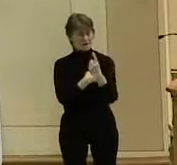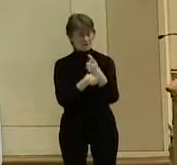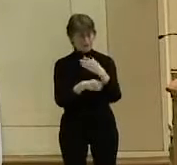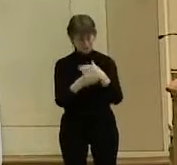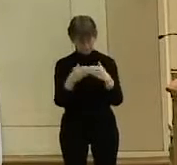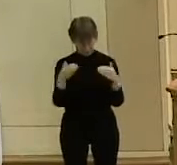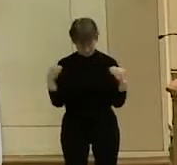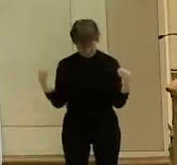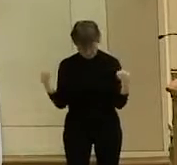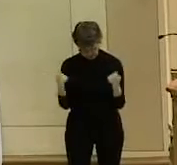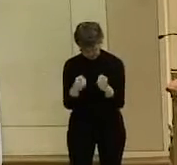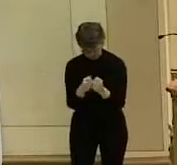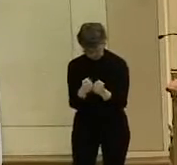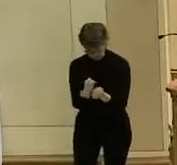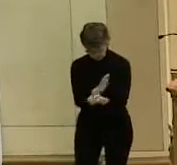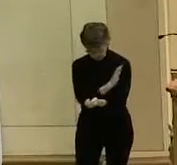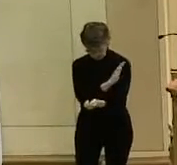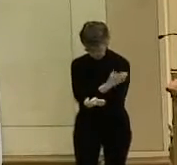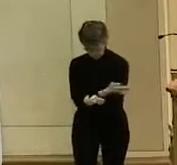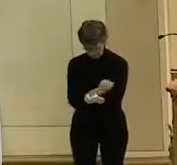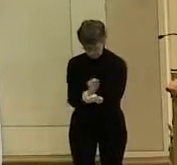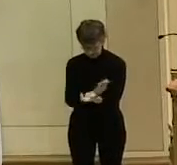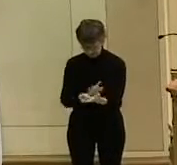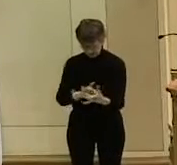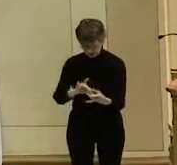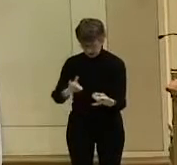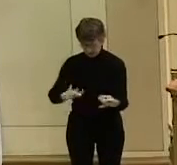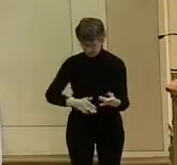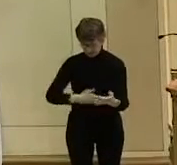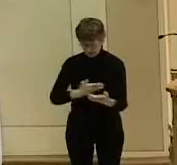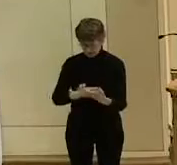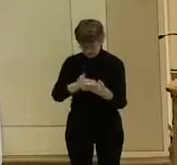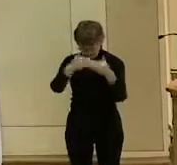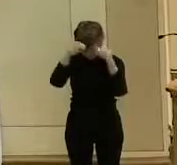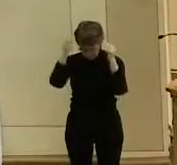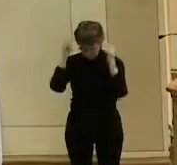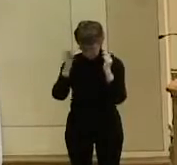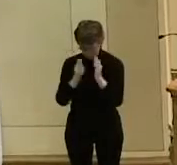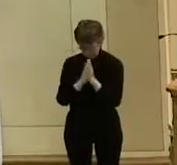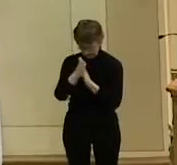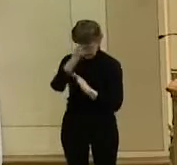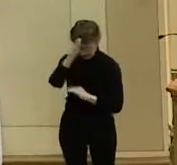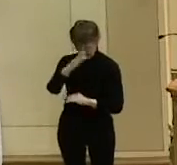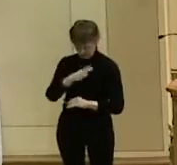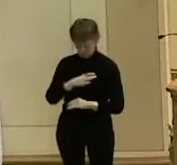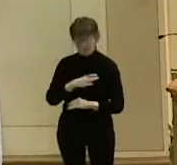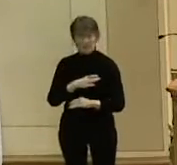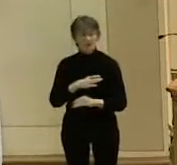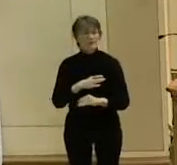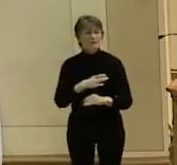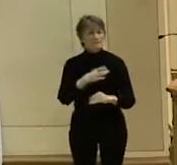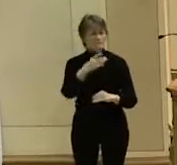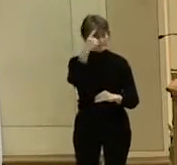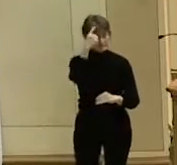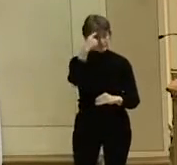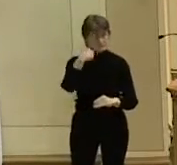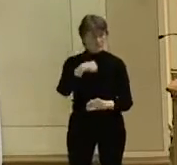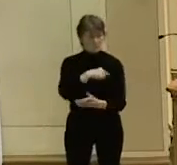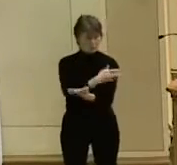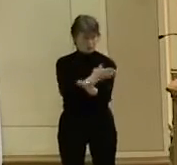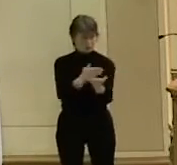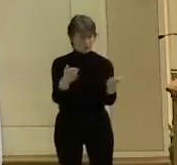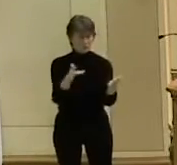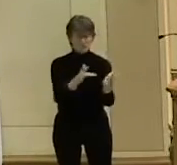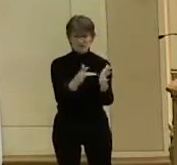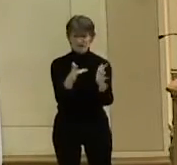heaven, and by the Holy Spirit was incarnate of the Virgin Mary and became man. For our sake